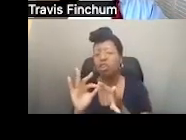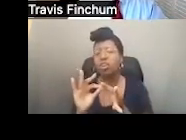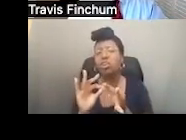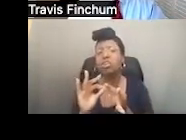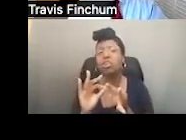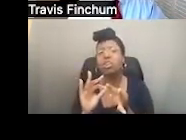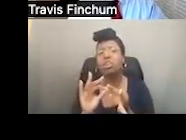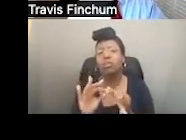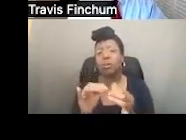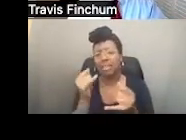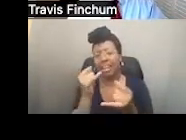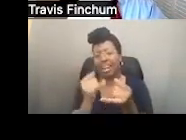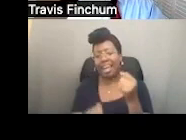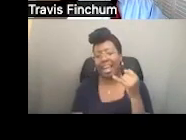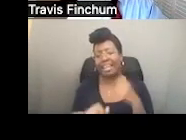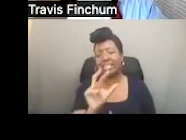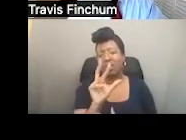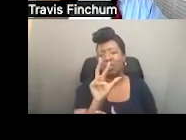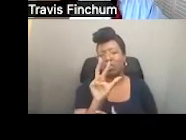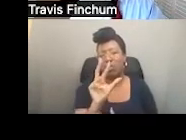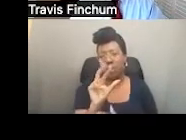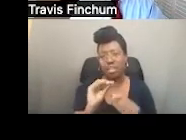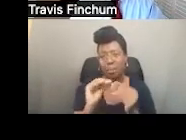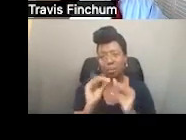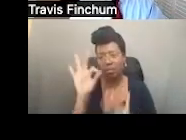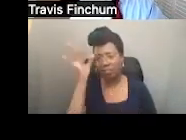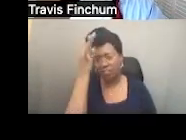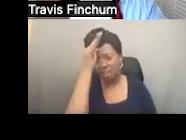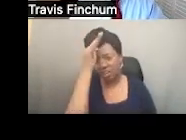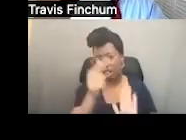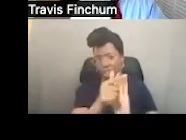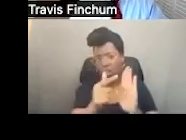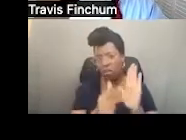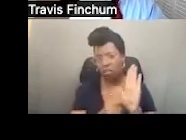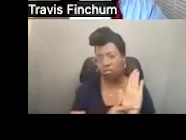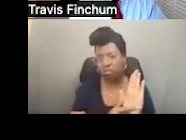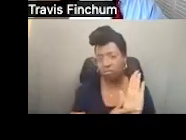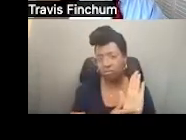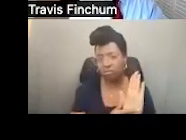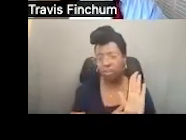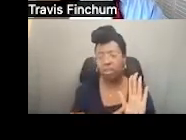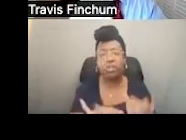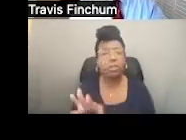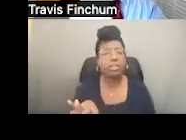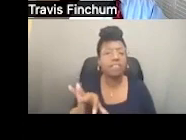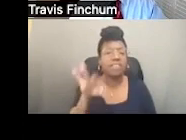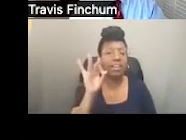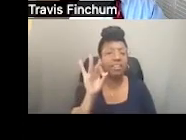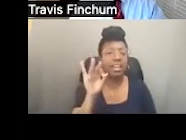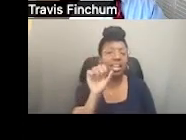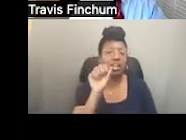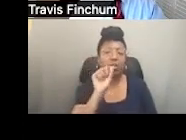the last 3 digits of the federal law where they're found. So they're found in the Social Security